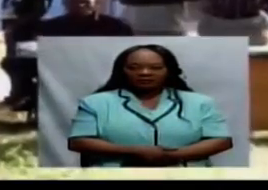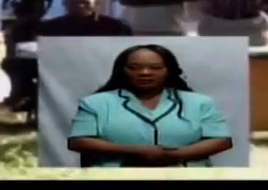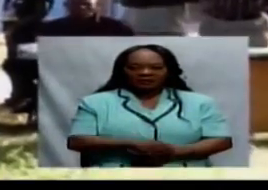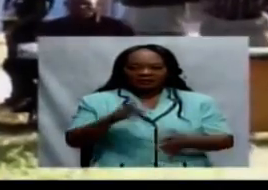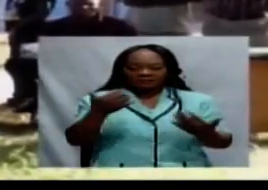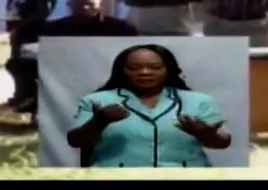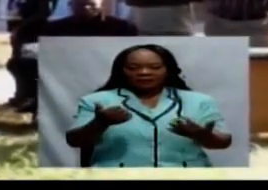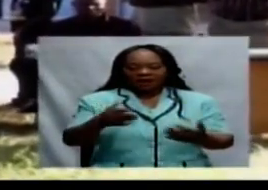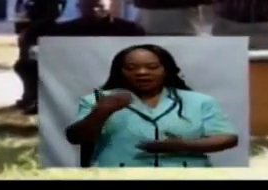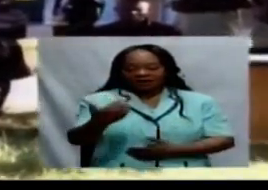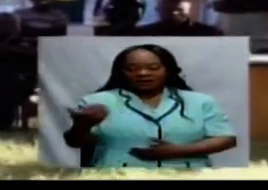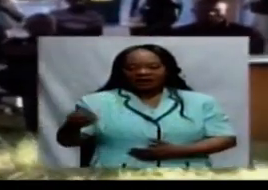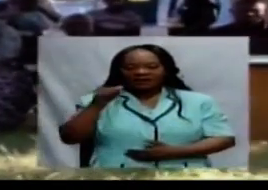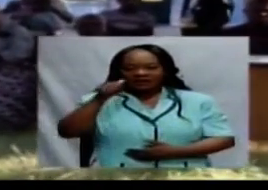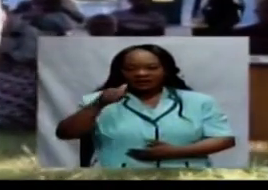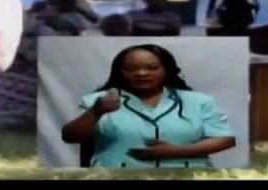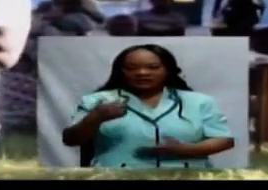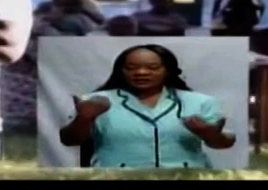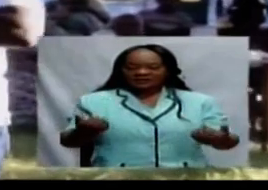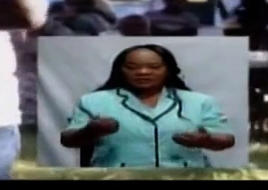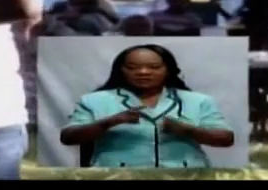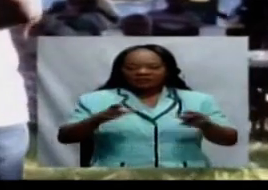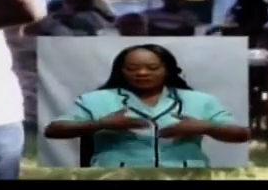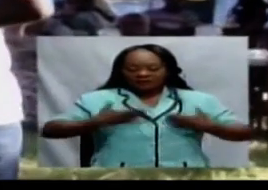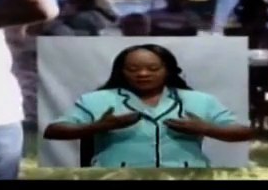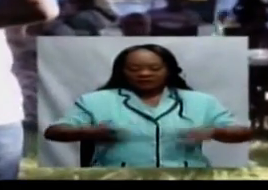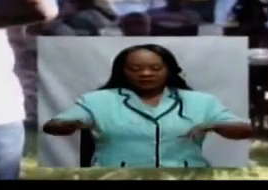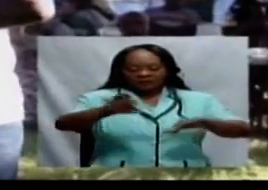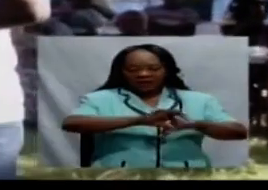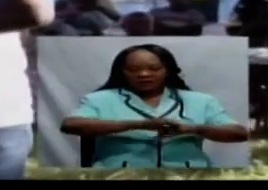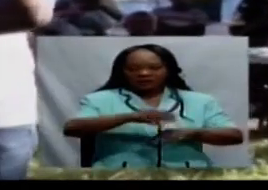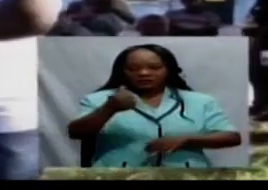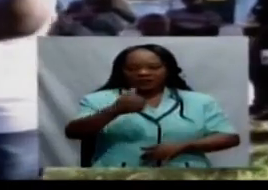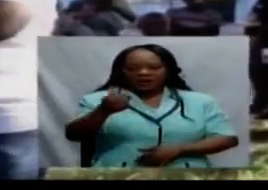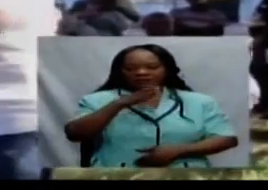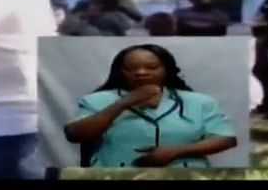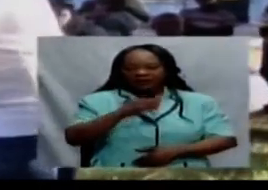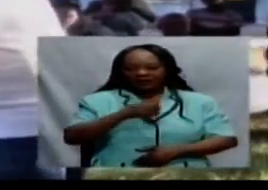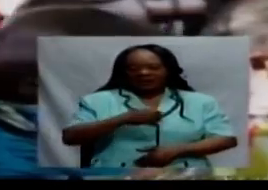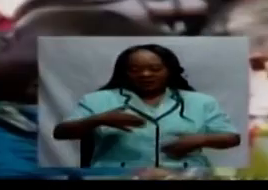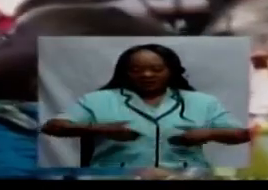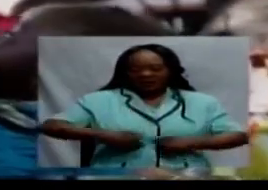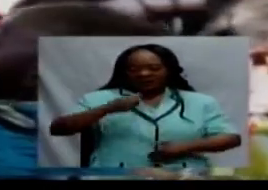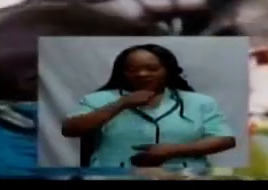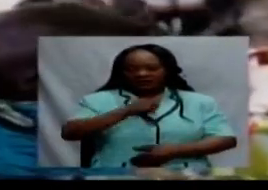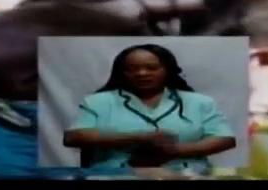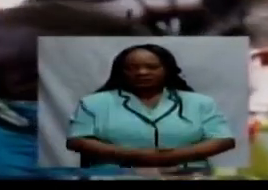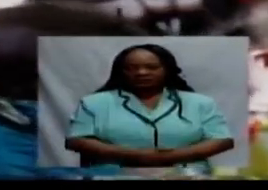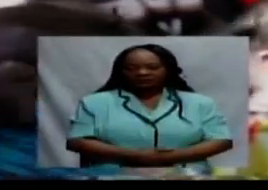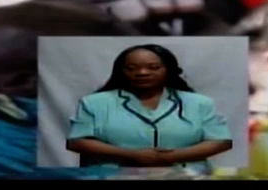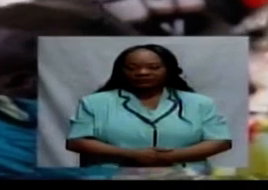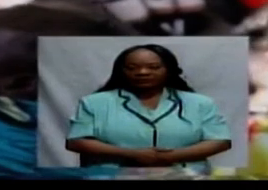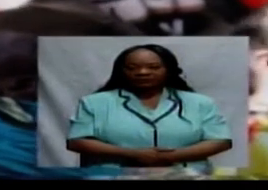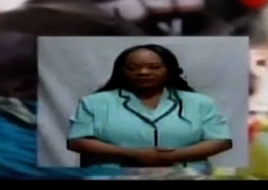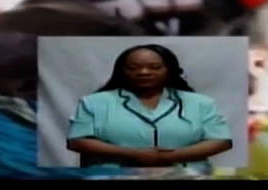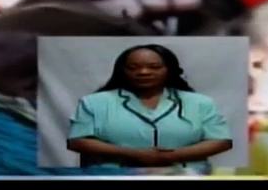And Bahati Member of Parliament Harry Kalaba is aware of challenges that lead to parents marrying off their girl child at an early